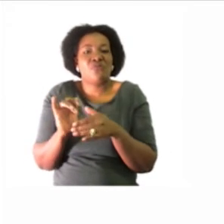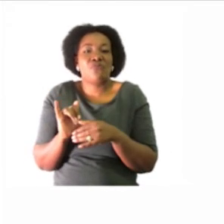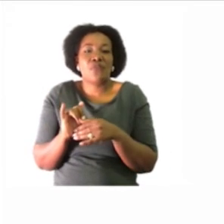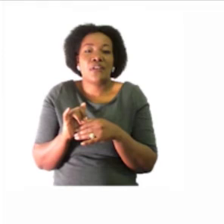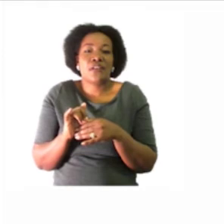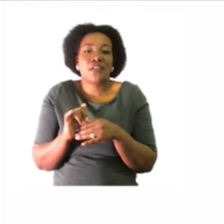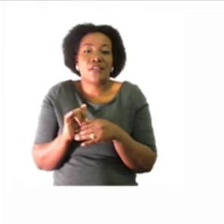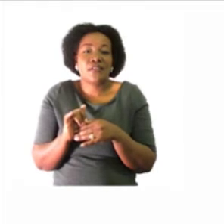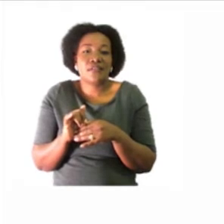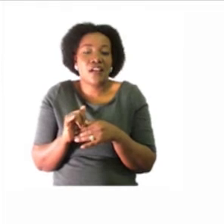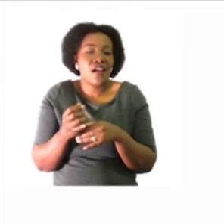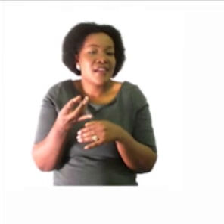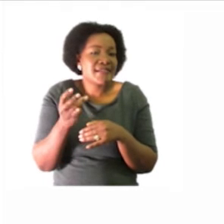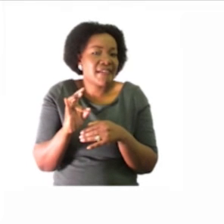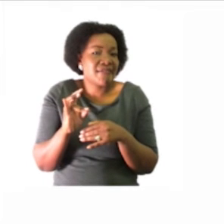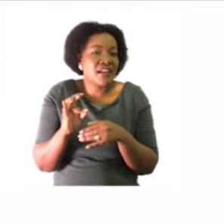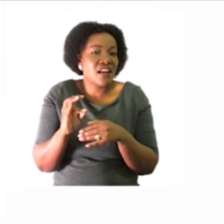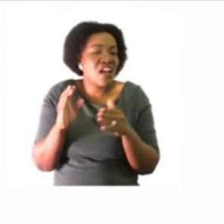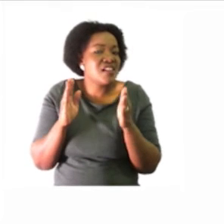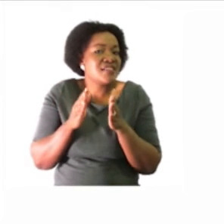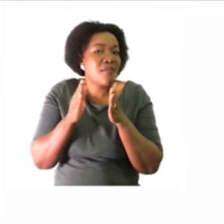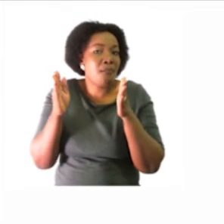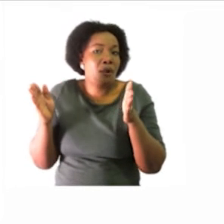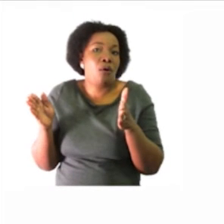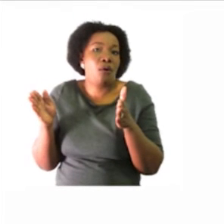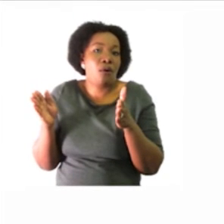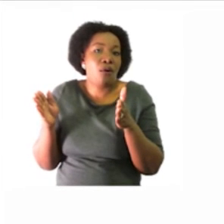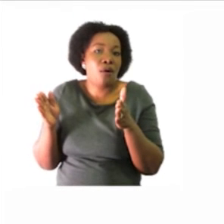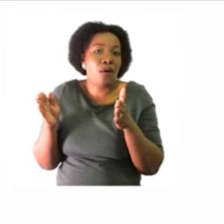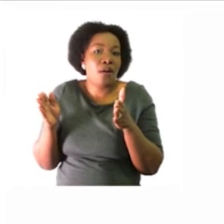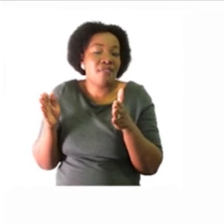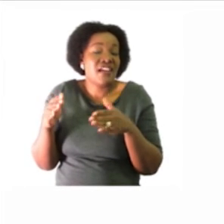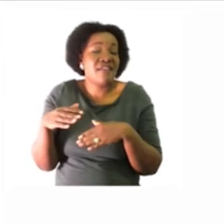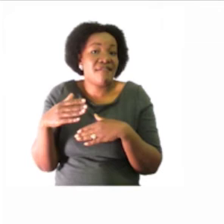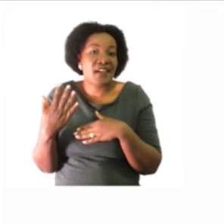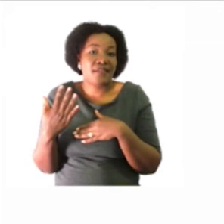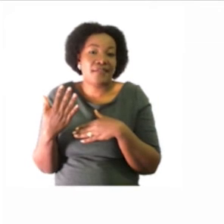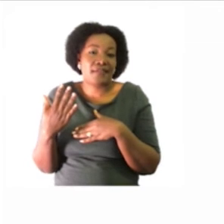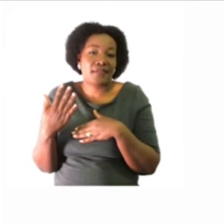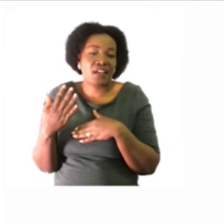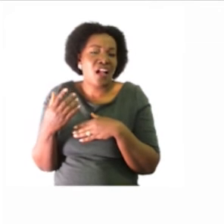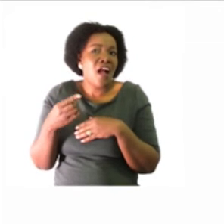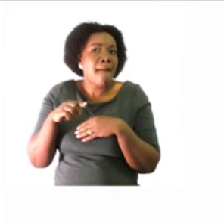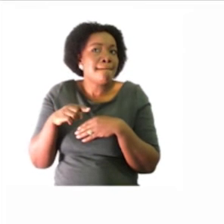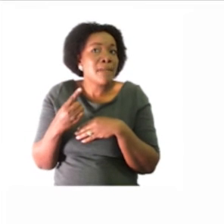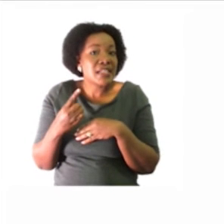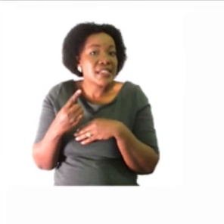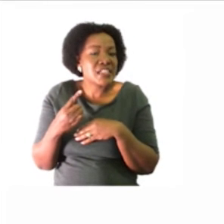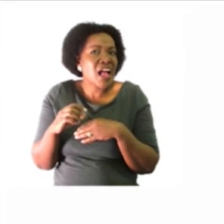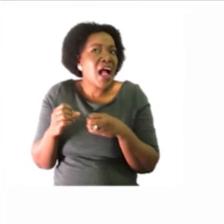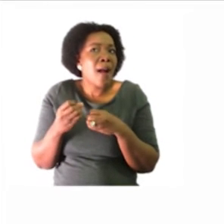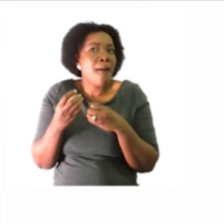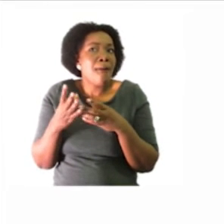can say 7 is more than 5. But 7 is with how